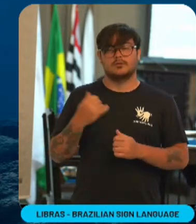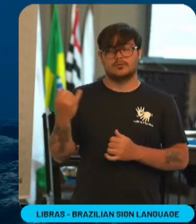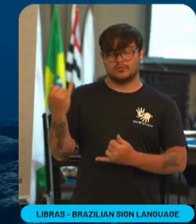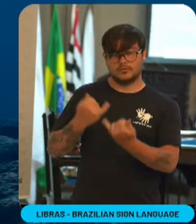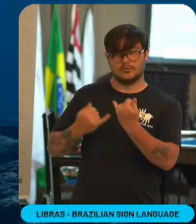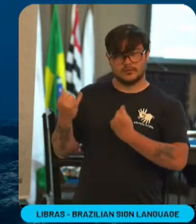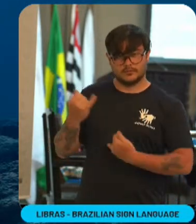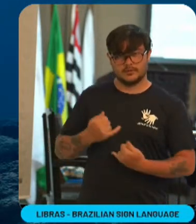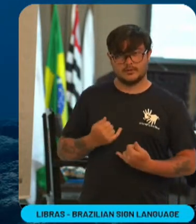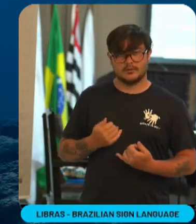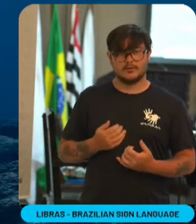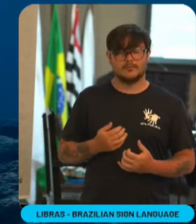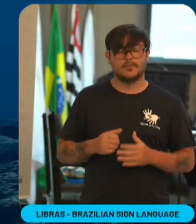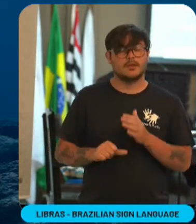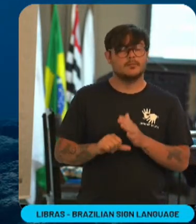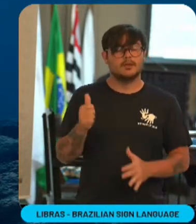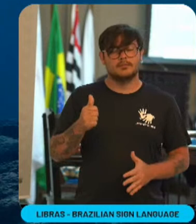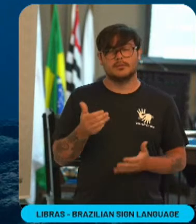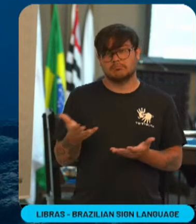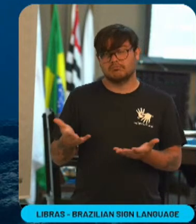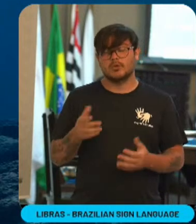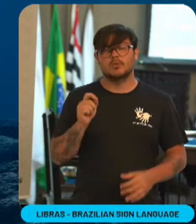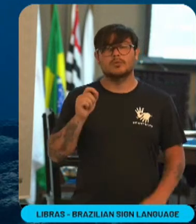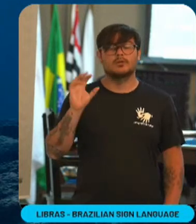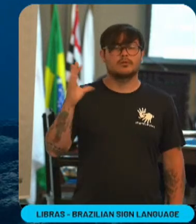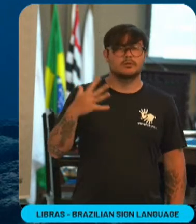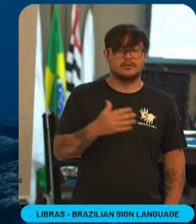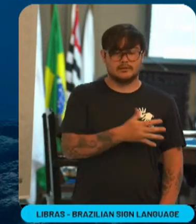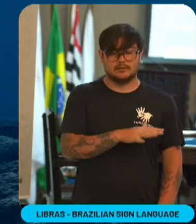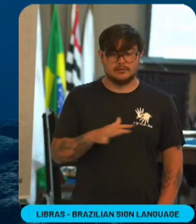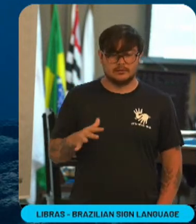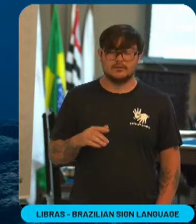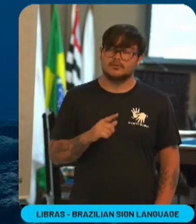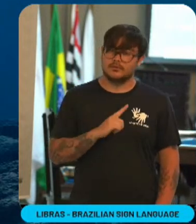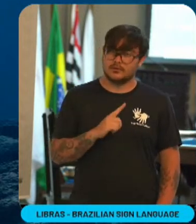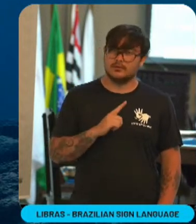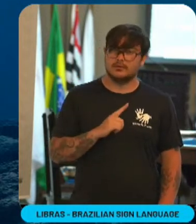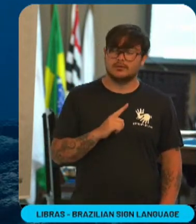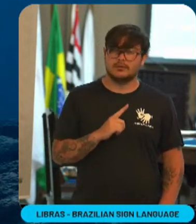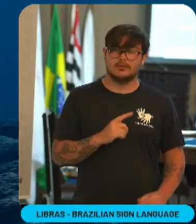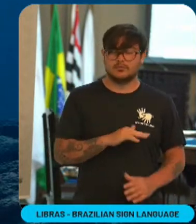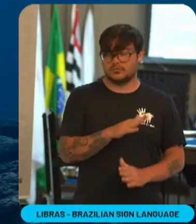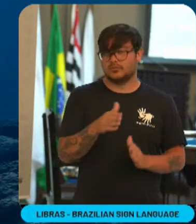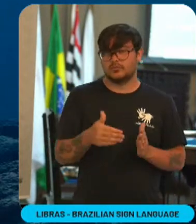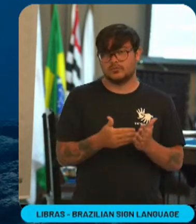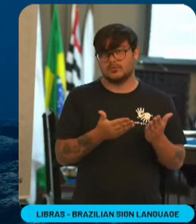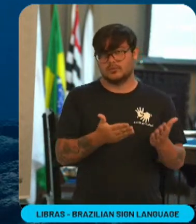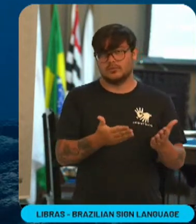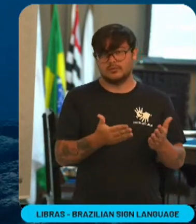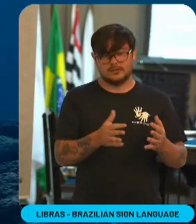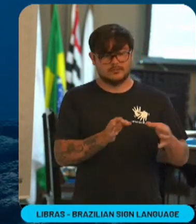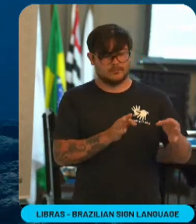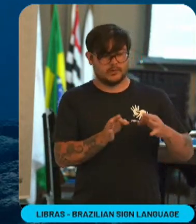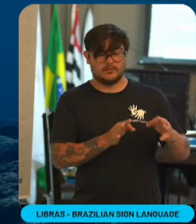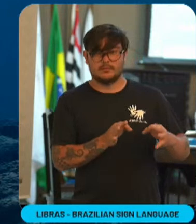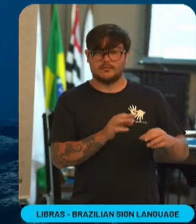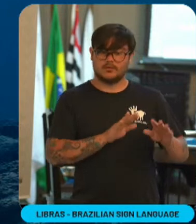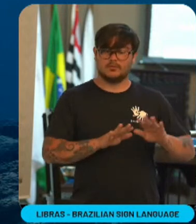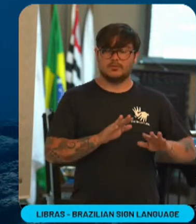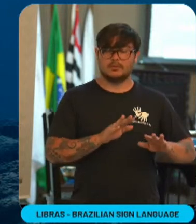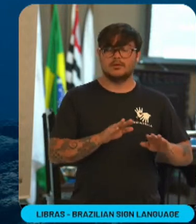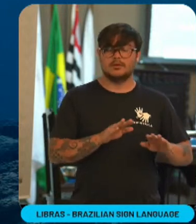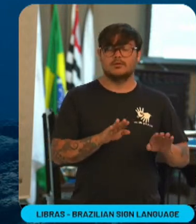the floor to Eduardo to talk about that, why Santos decided to do this climate change